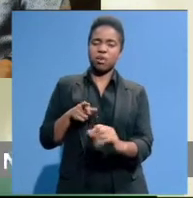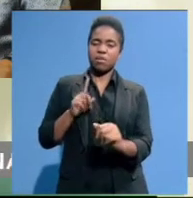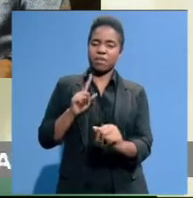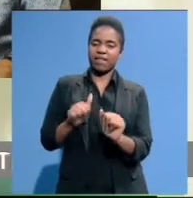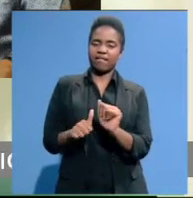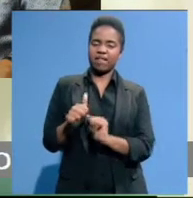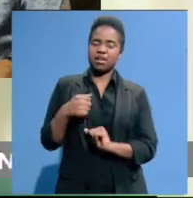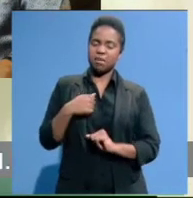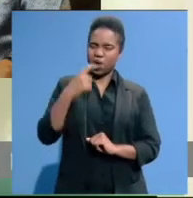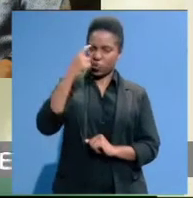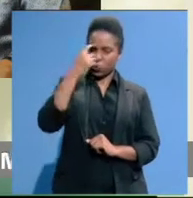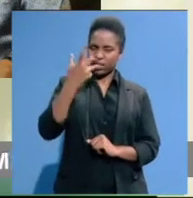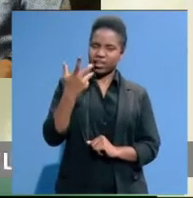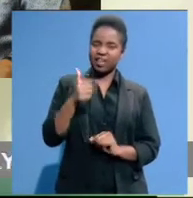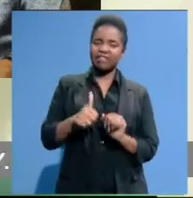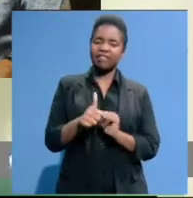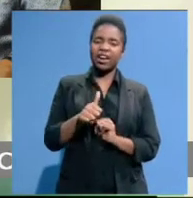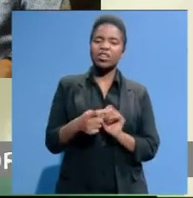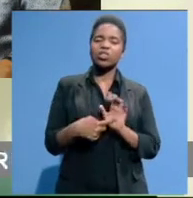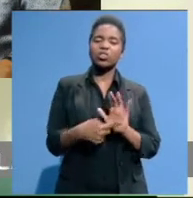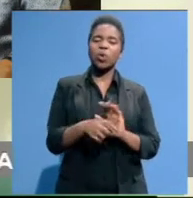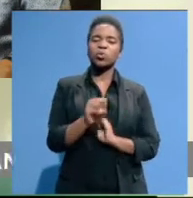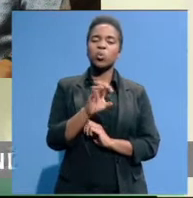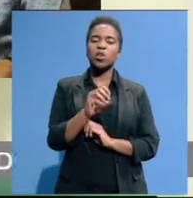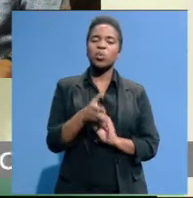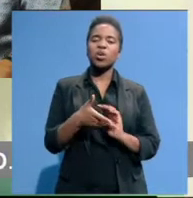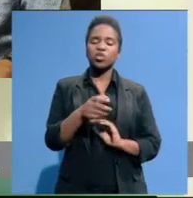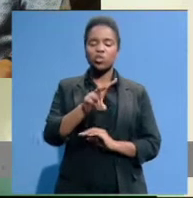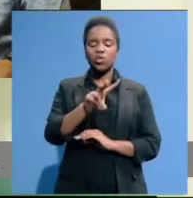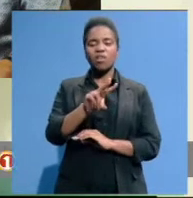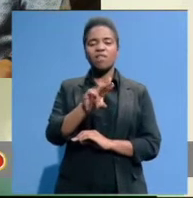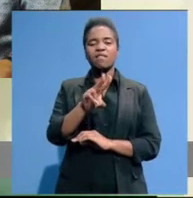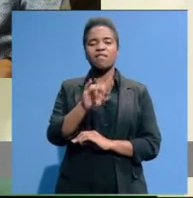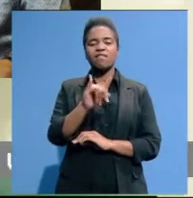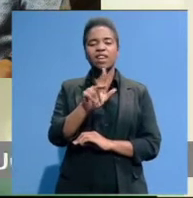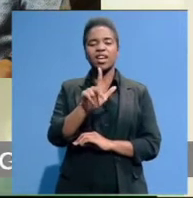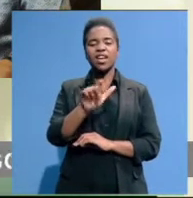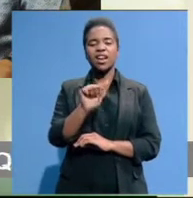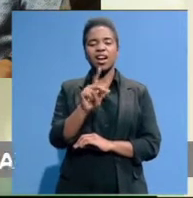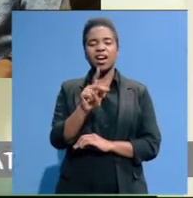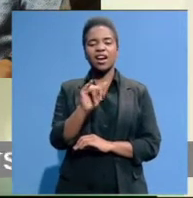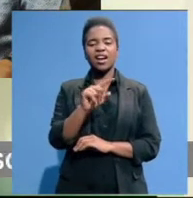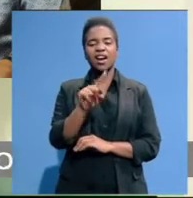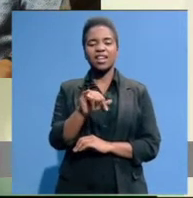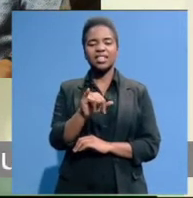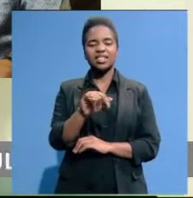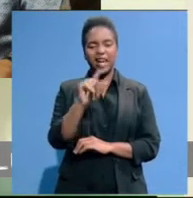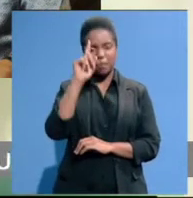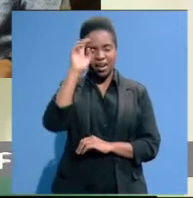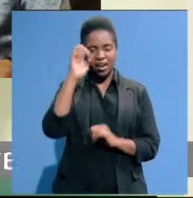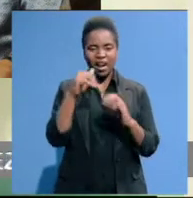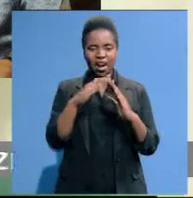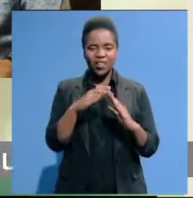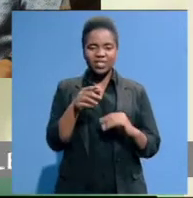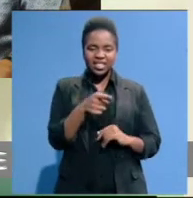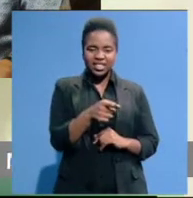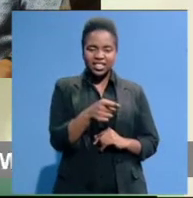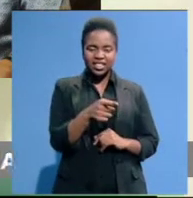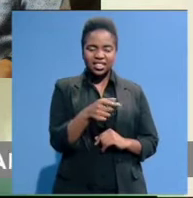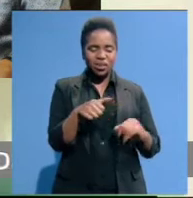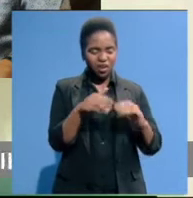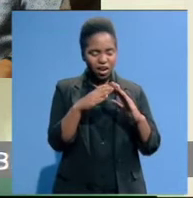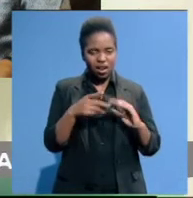happened also, a couple of days back before Tata passed on. I was